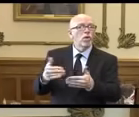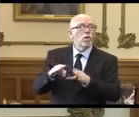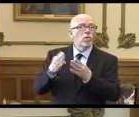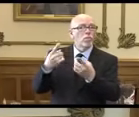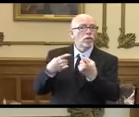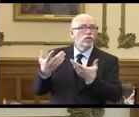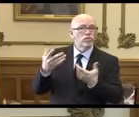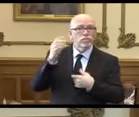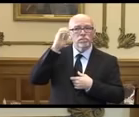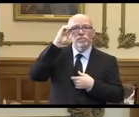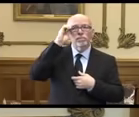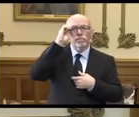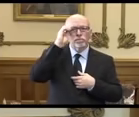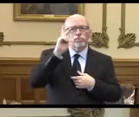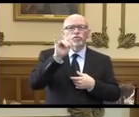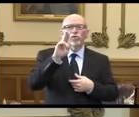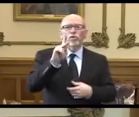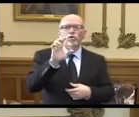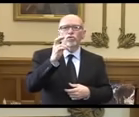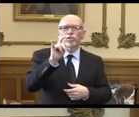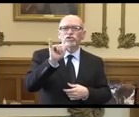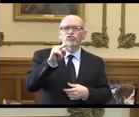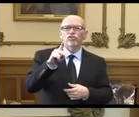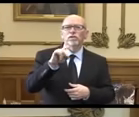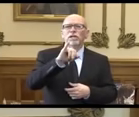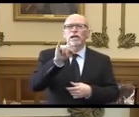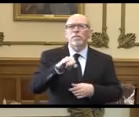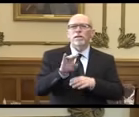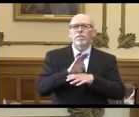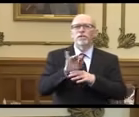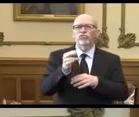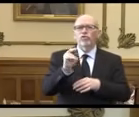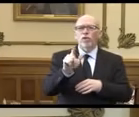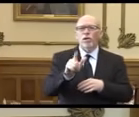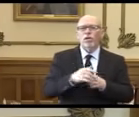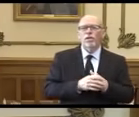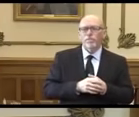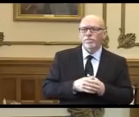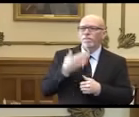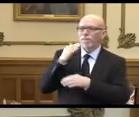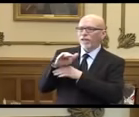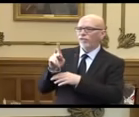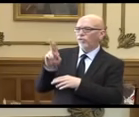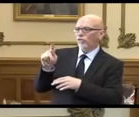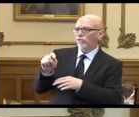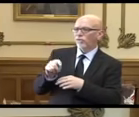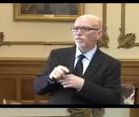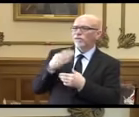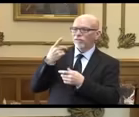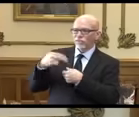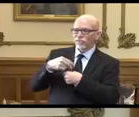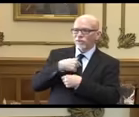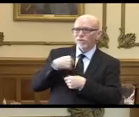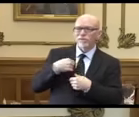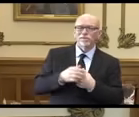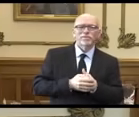Q&A. Kurt Christian, the Indianapolis Business Journal. Sure. Good afternoon, Kurt. Thanks for being with us.